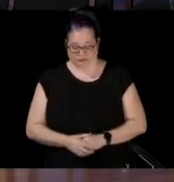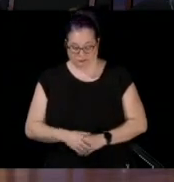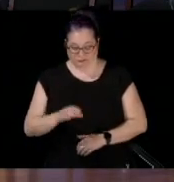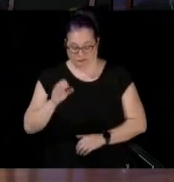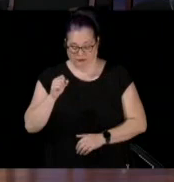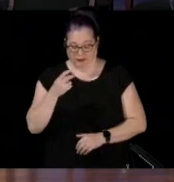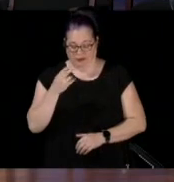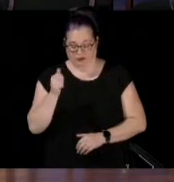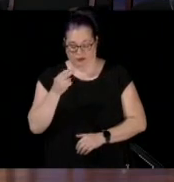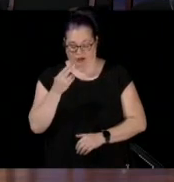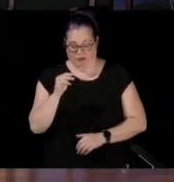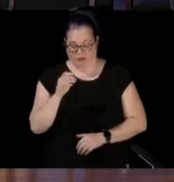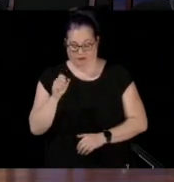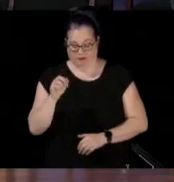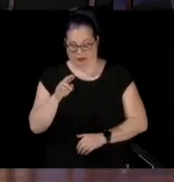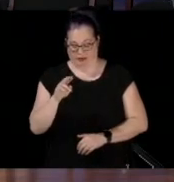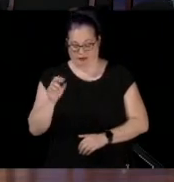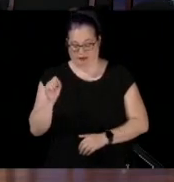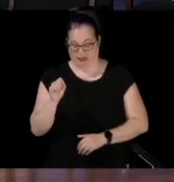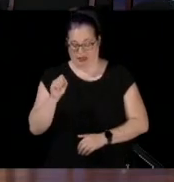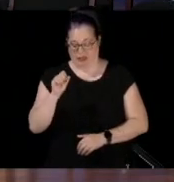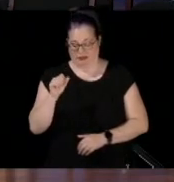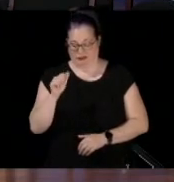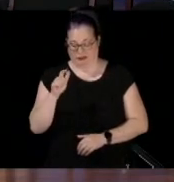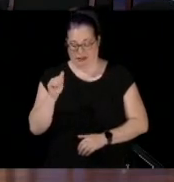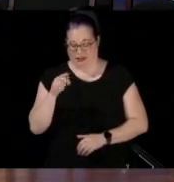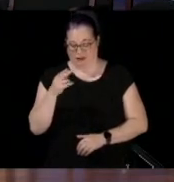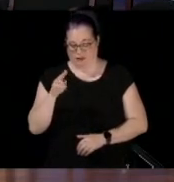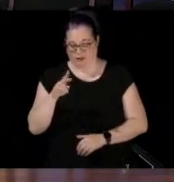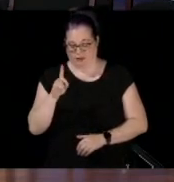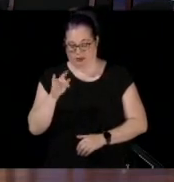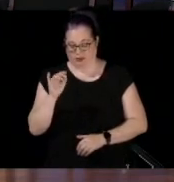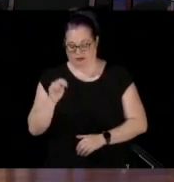Shamir Syed Sahuddin.